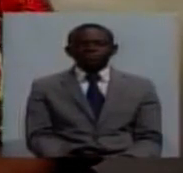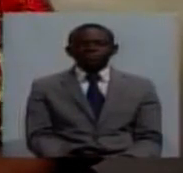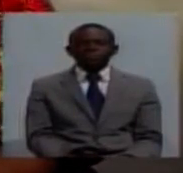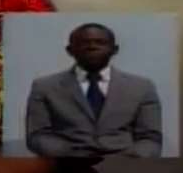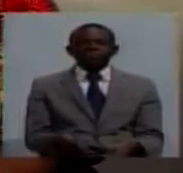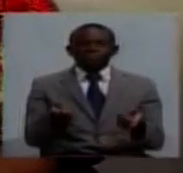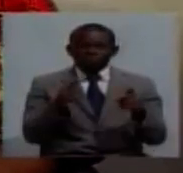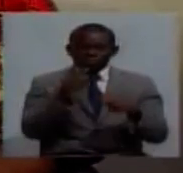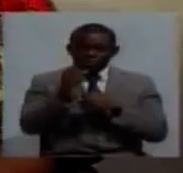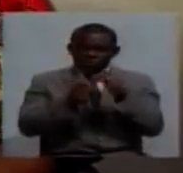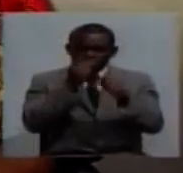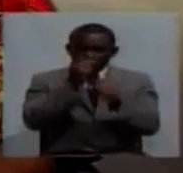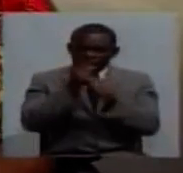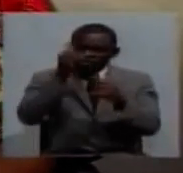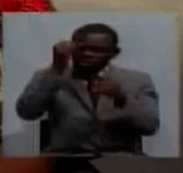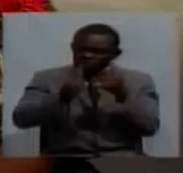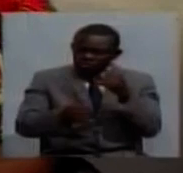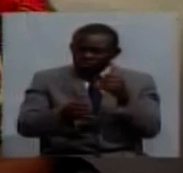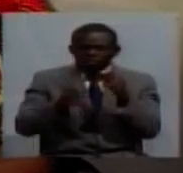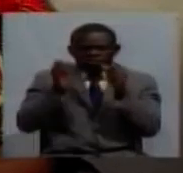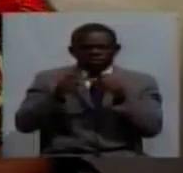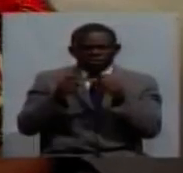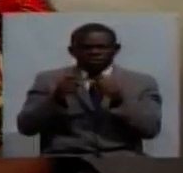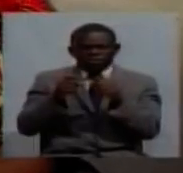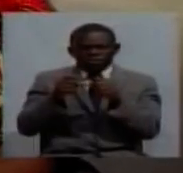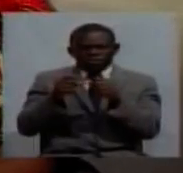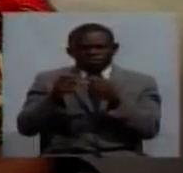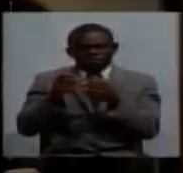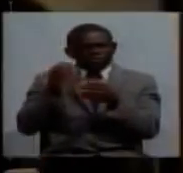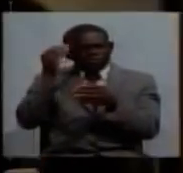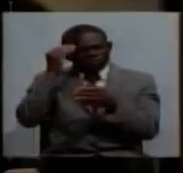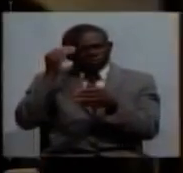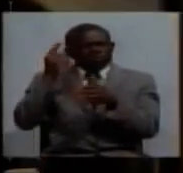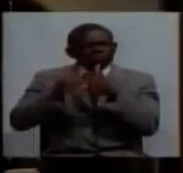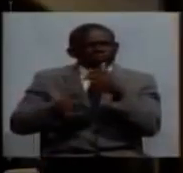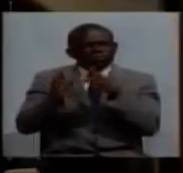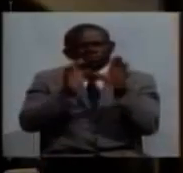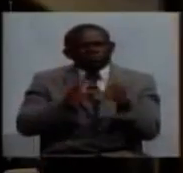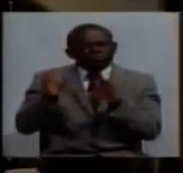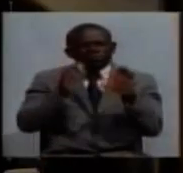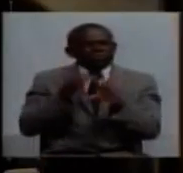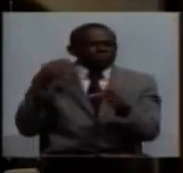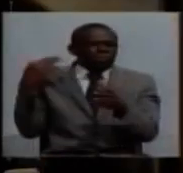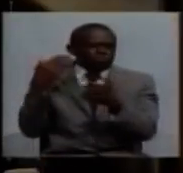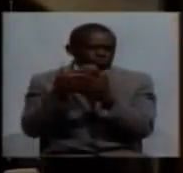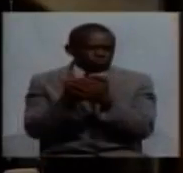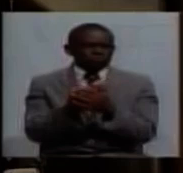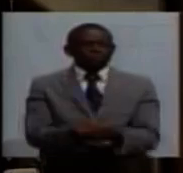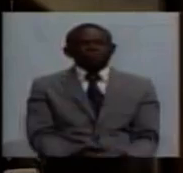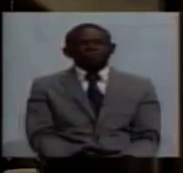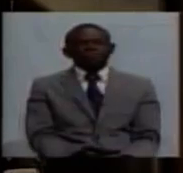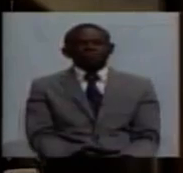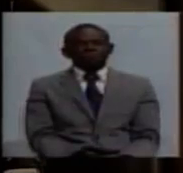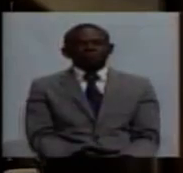year, when we are counting, you can look back and say, yes, we saw that happen. Well, part of your mandate is to provide, or at least I'm sure that you want to